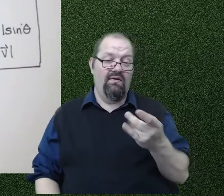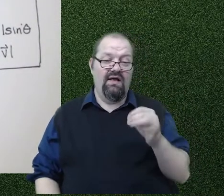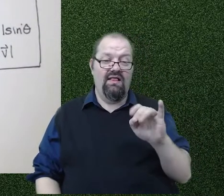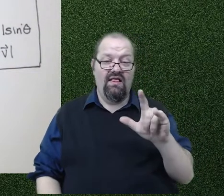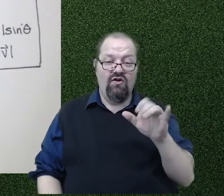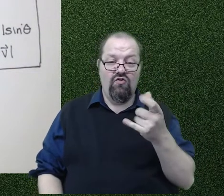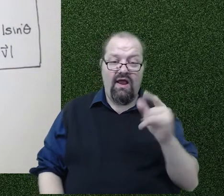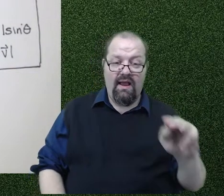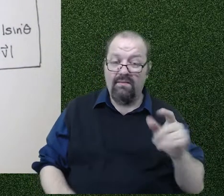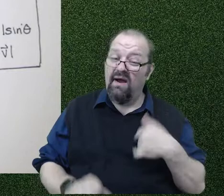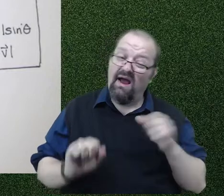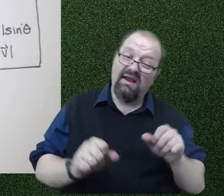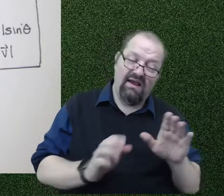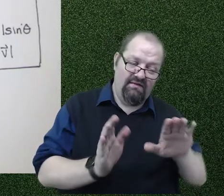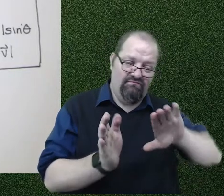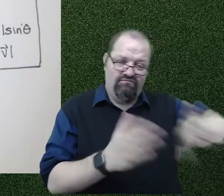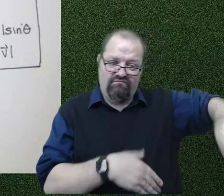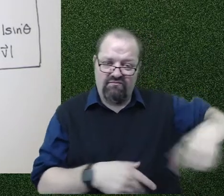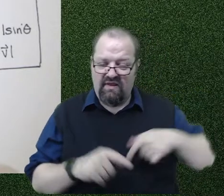this triangle.